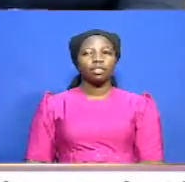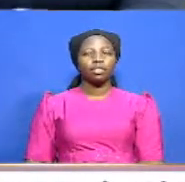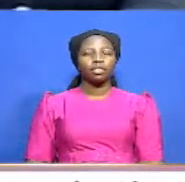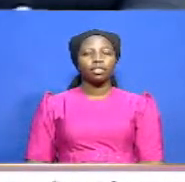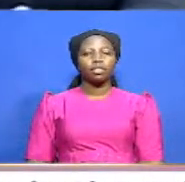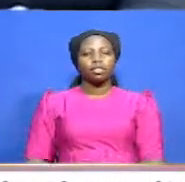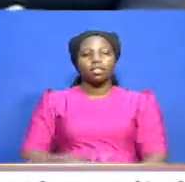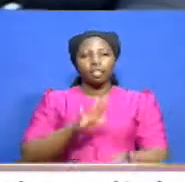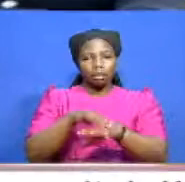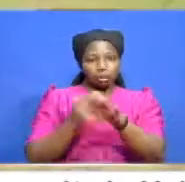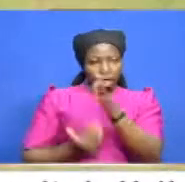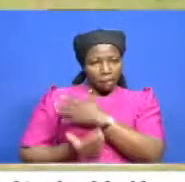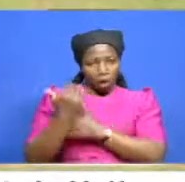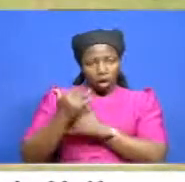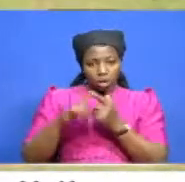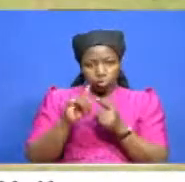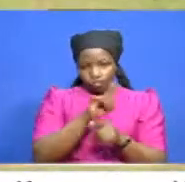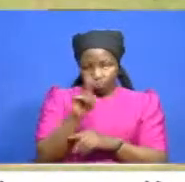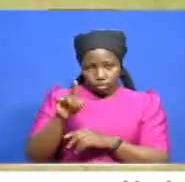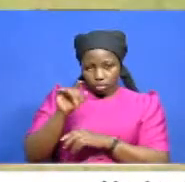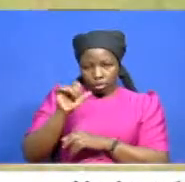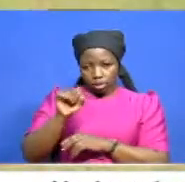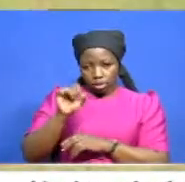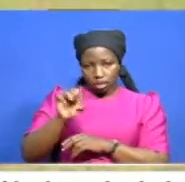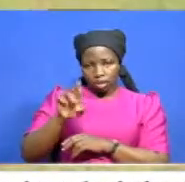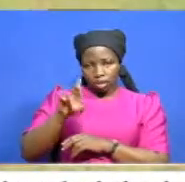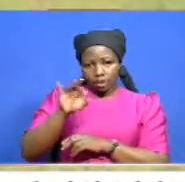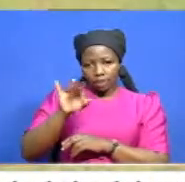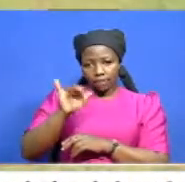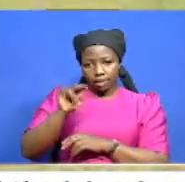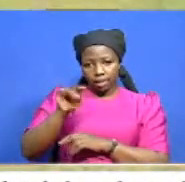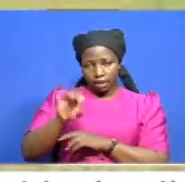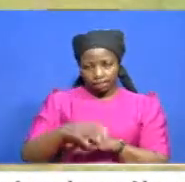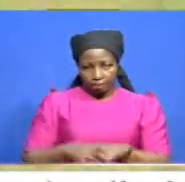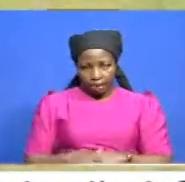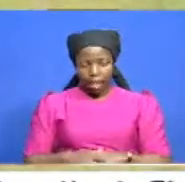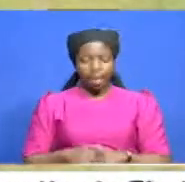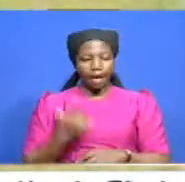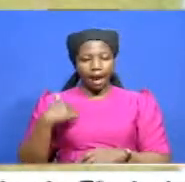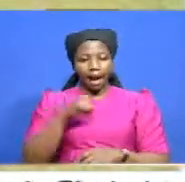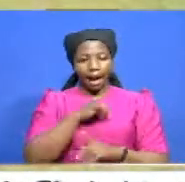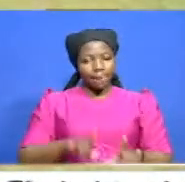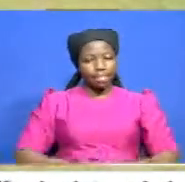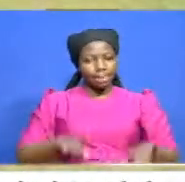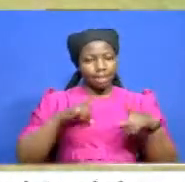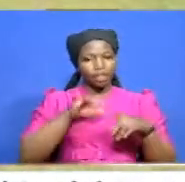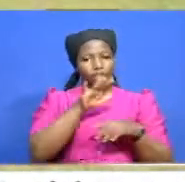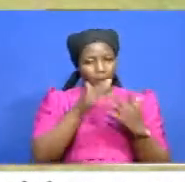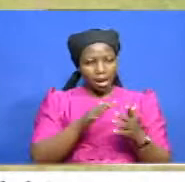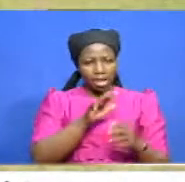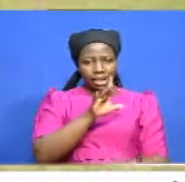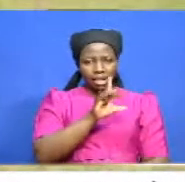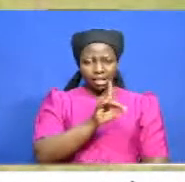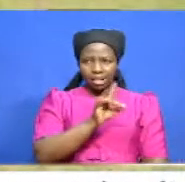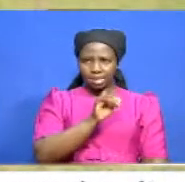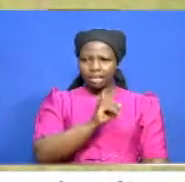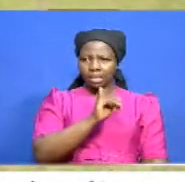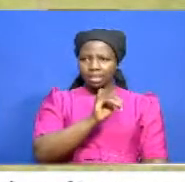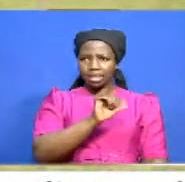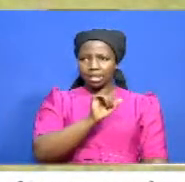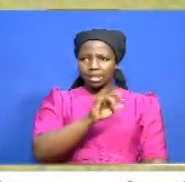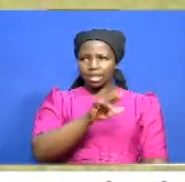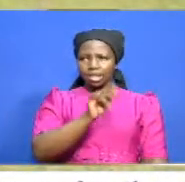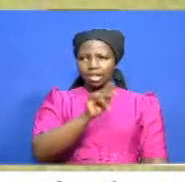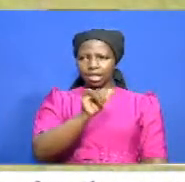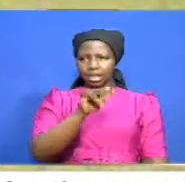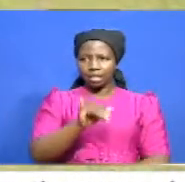Good morning to you, to Serfine Achieng in studio, and we are coming live to you from Dikirikani Primary School grounds in Mwakirunge area